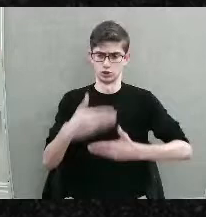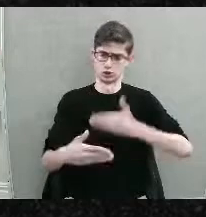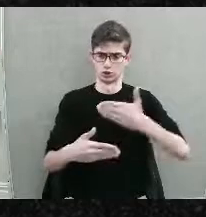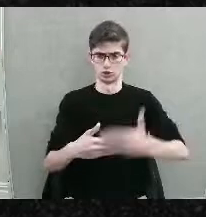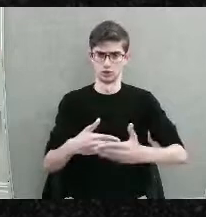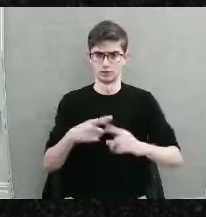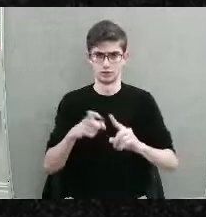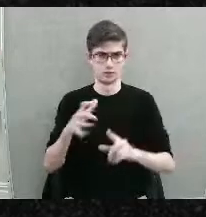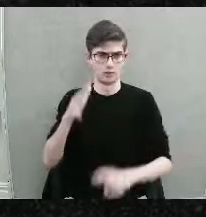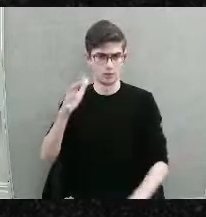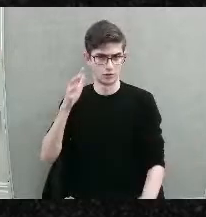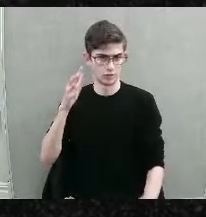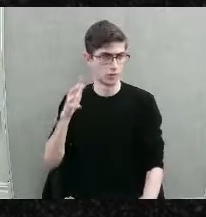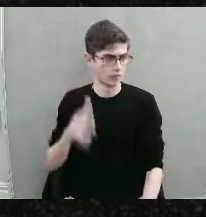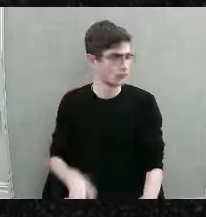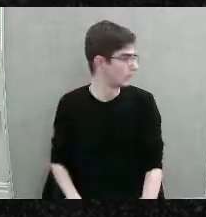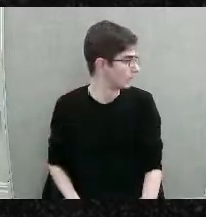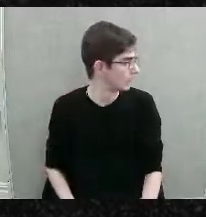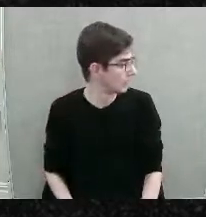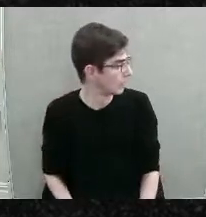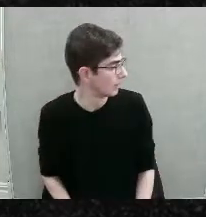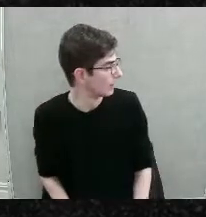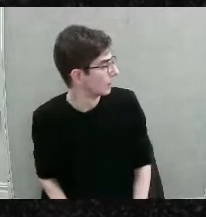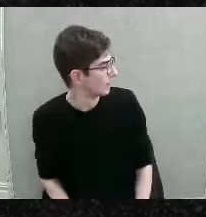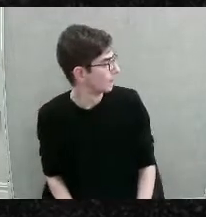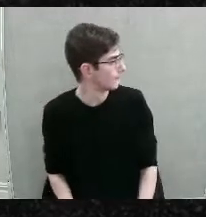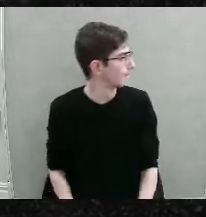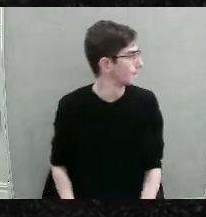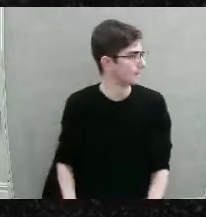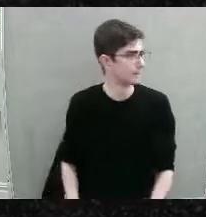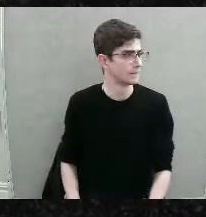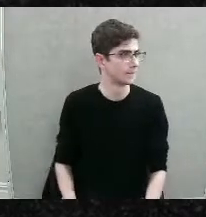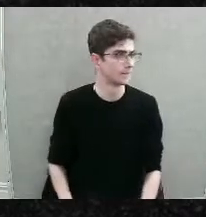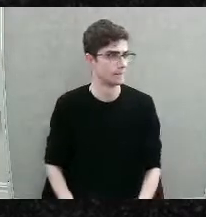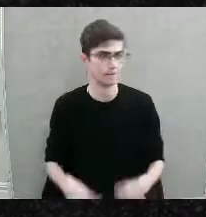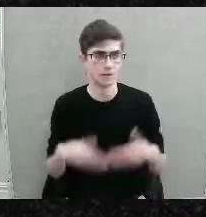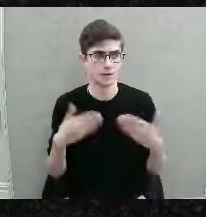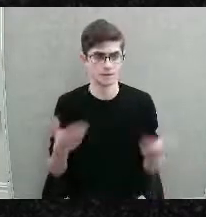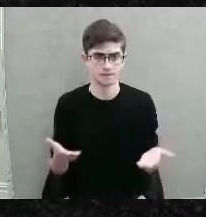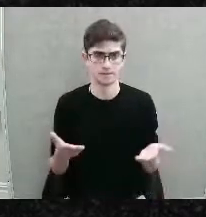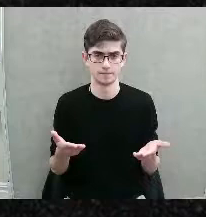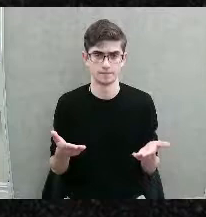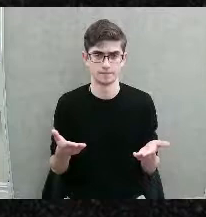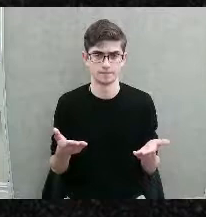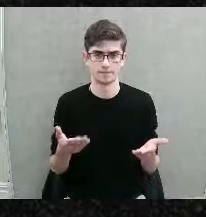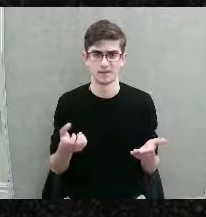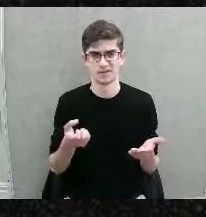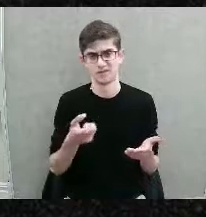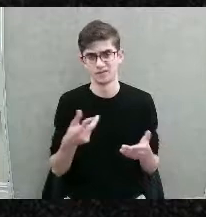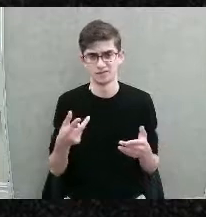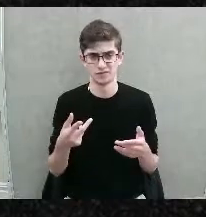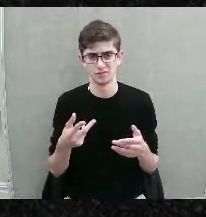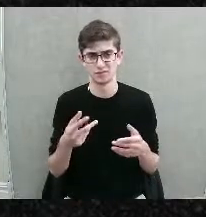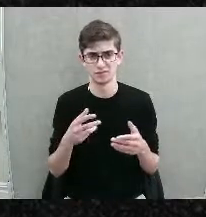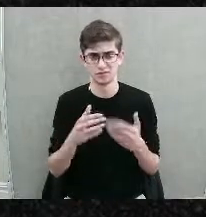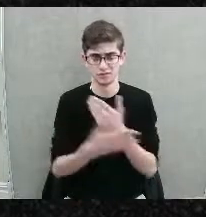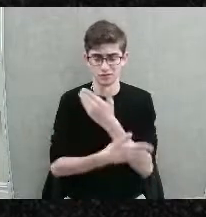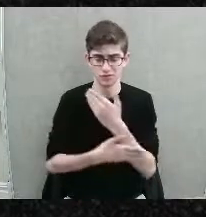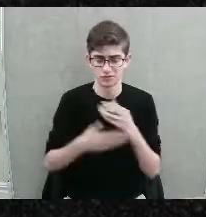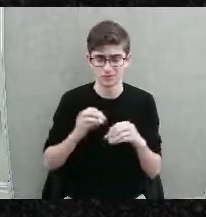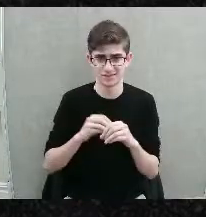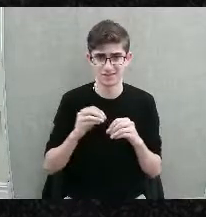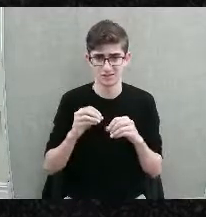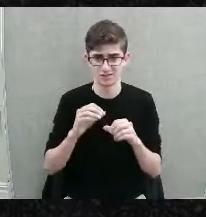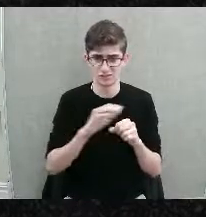from the past that might have never existed, but put several countries in the world, in the regions,